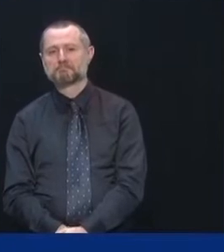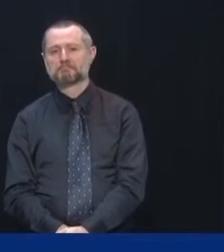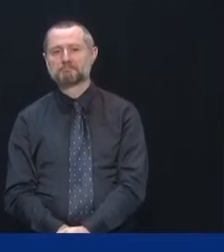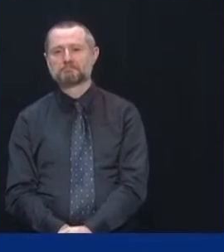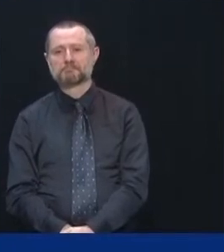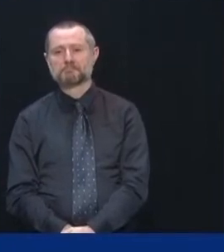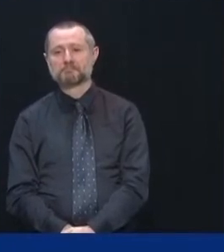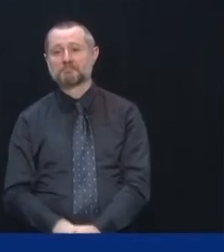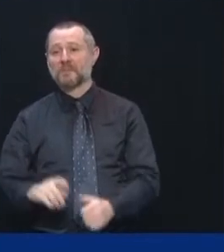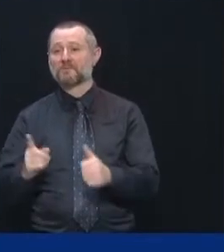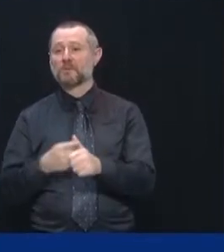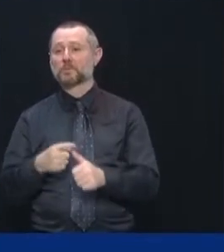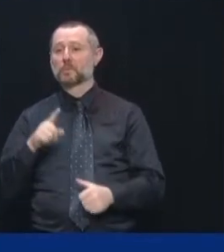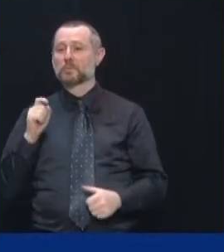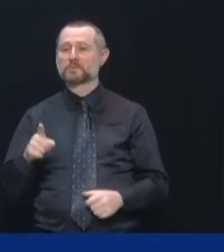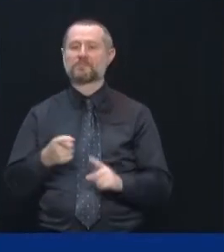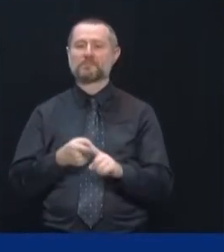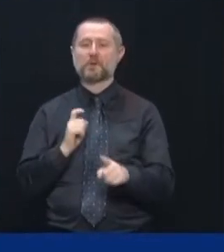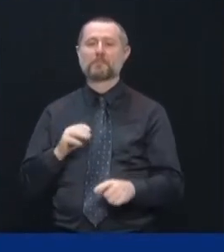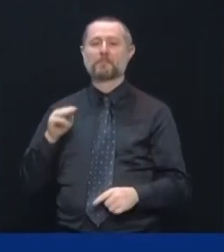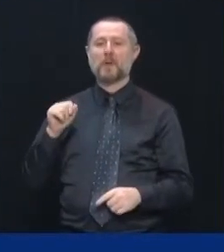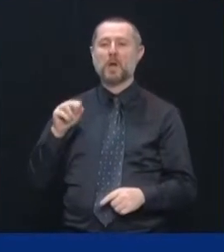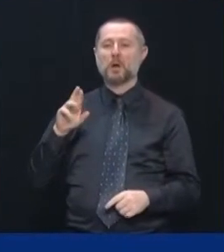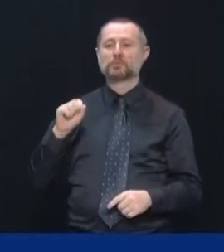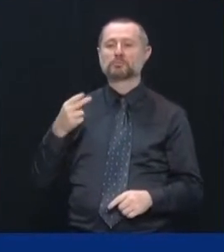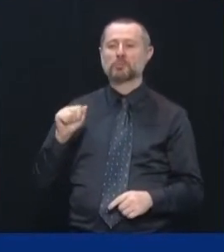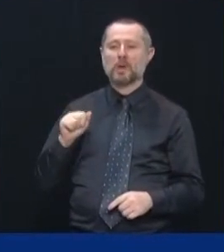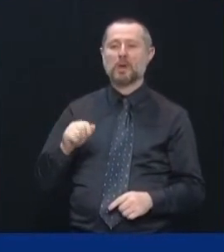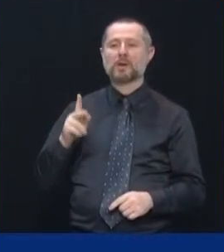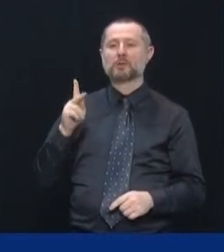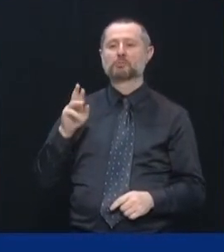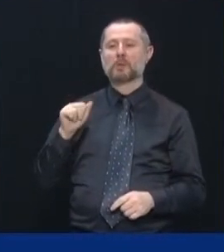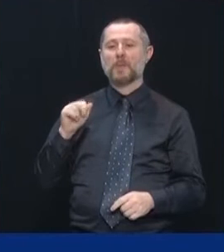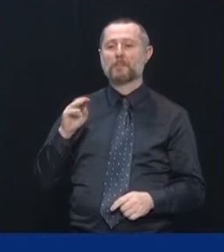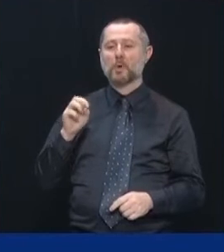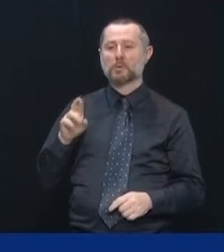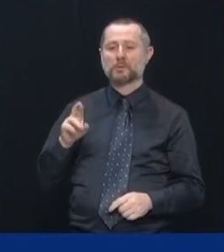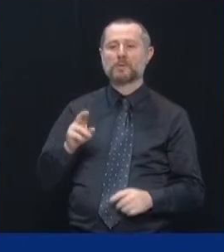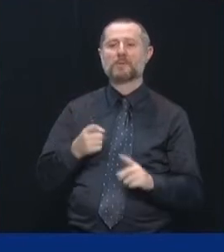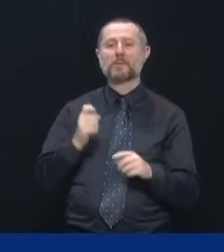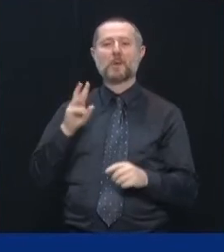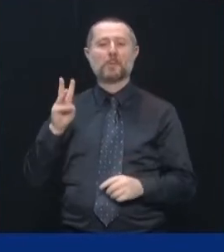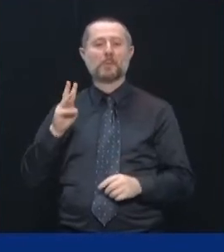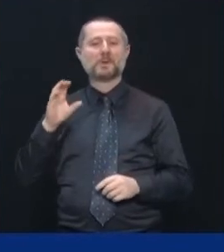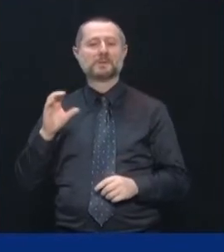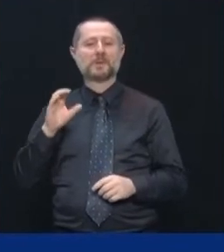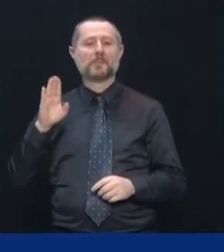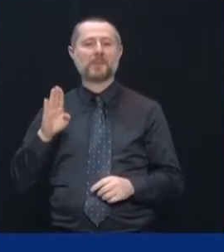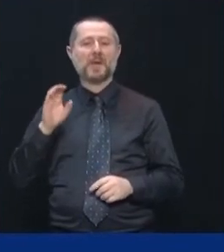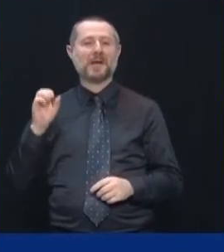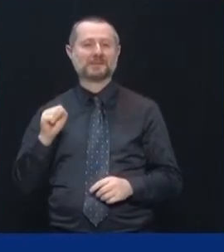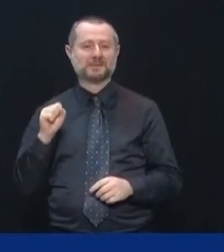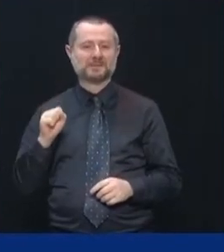Governor, your first question is from Marcia Kramer of WCBS. Marcia, please unmute your microphone. Your line is